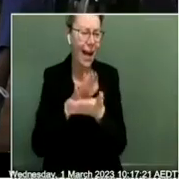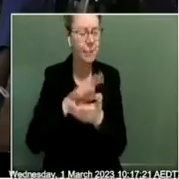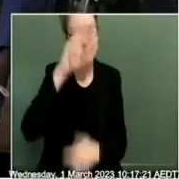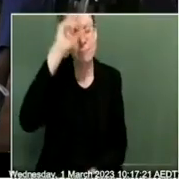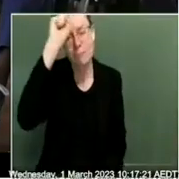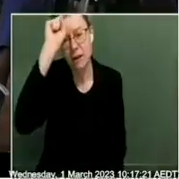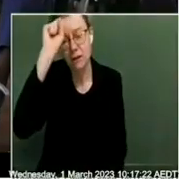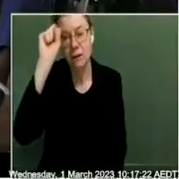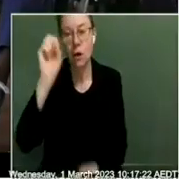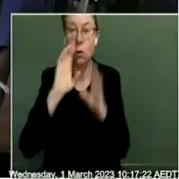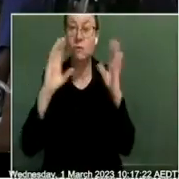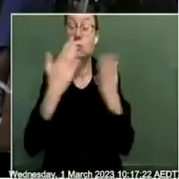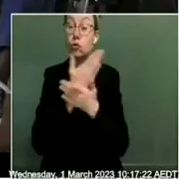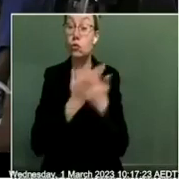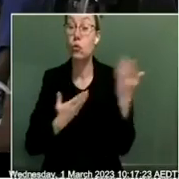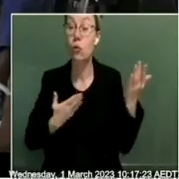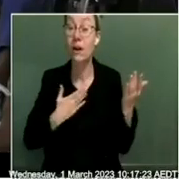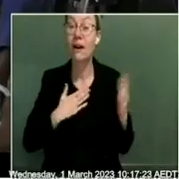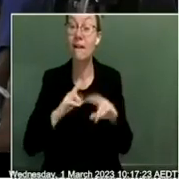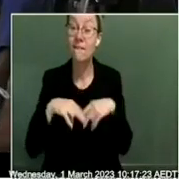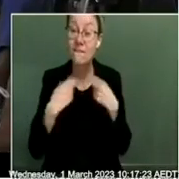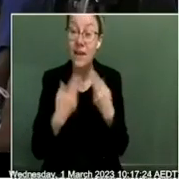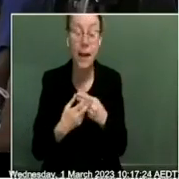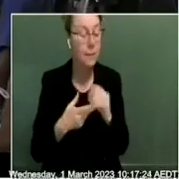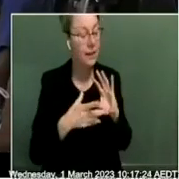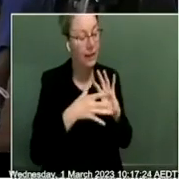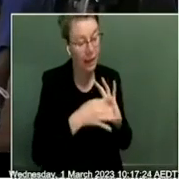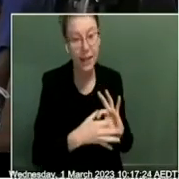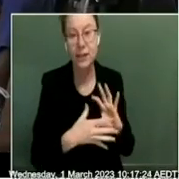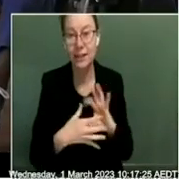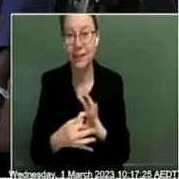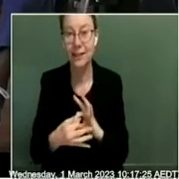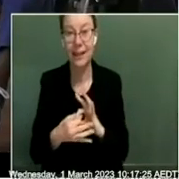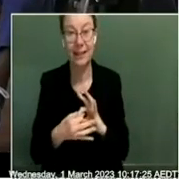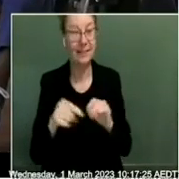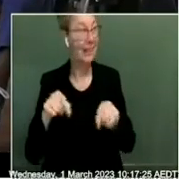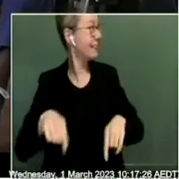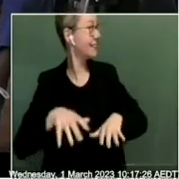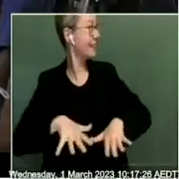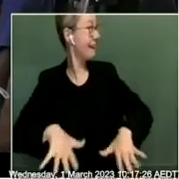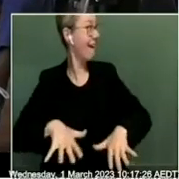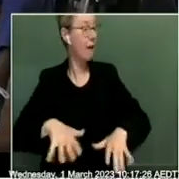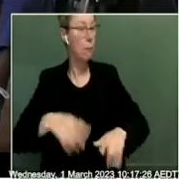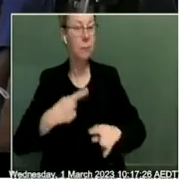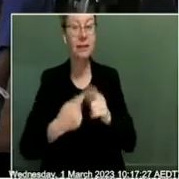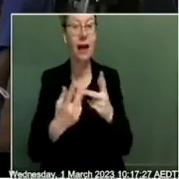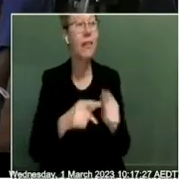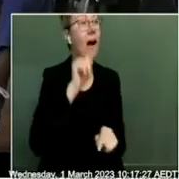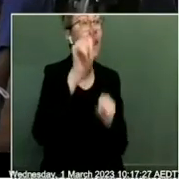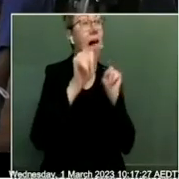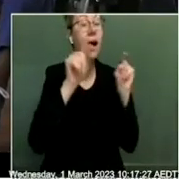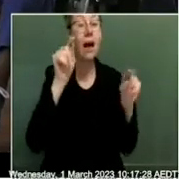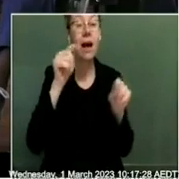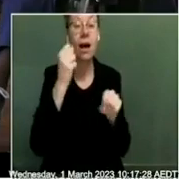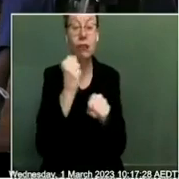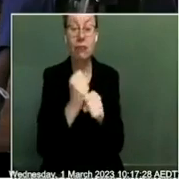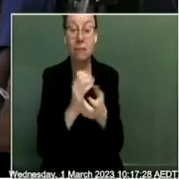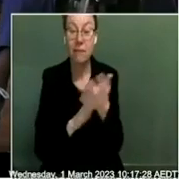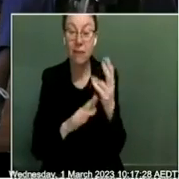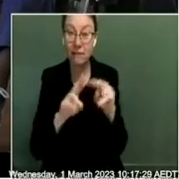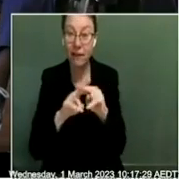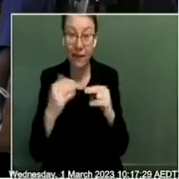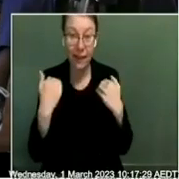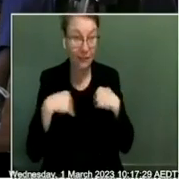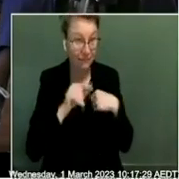our connections and this place and to different places and where our grandparents lived. We've slept in that